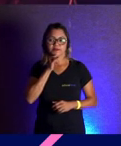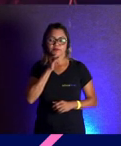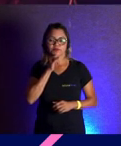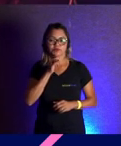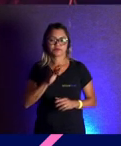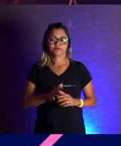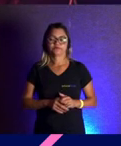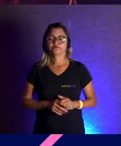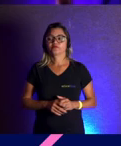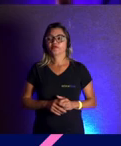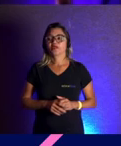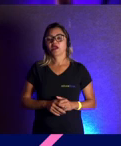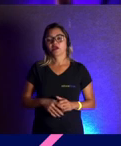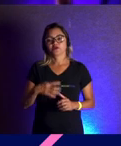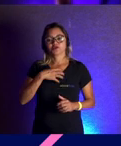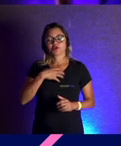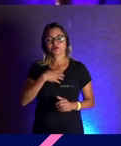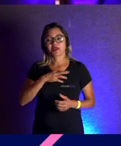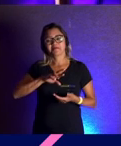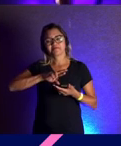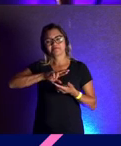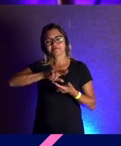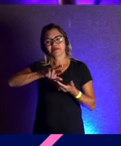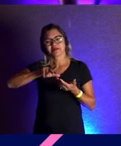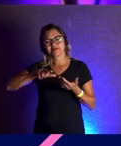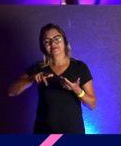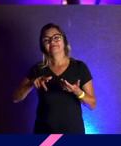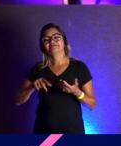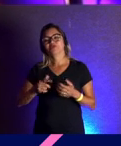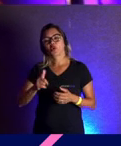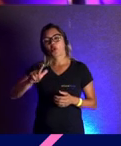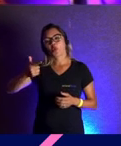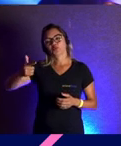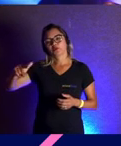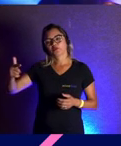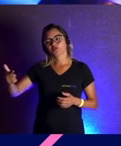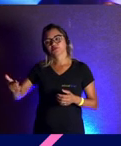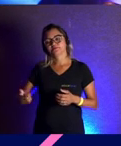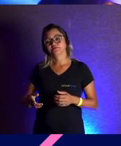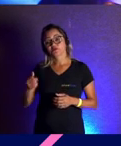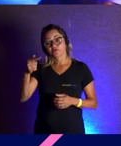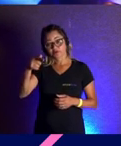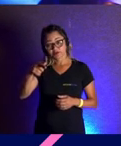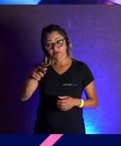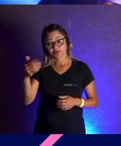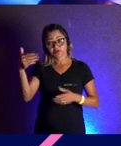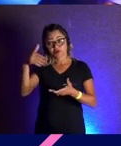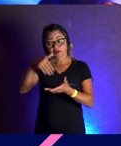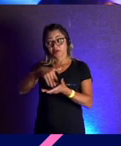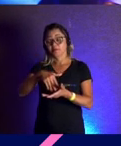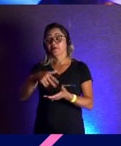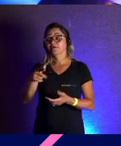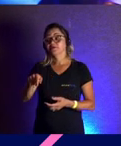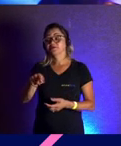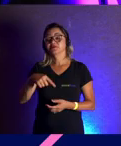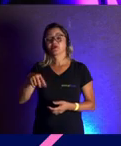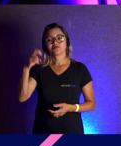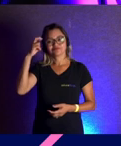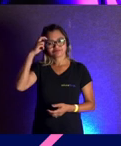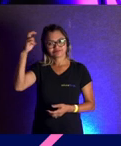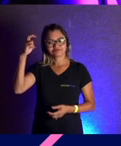But there's a thousand ways. And the reason you're here is because you are smart, you're creative, and most of all, you're